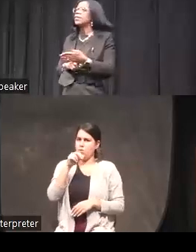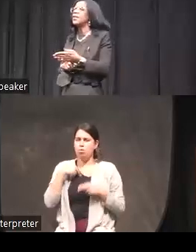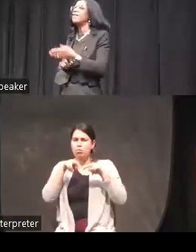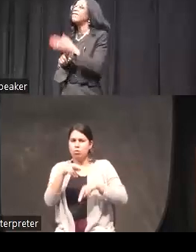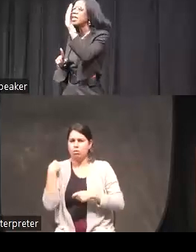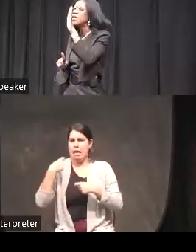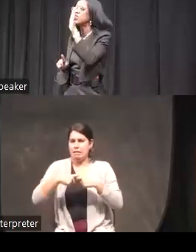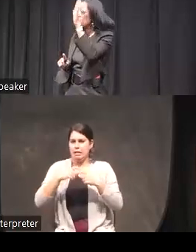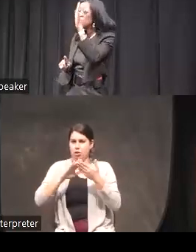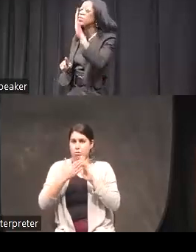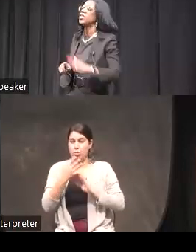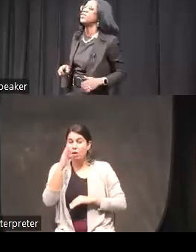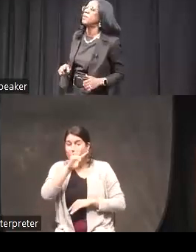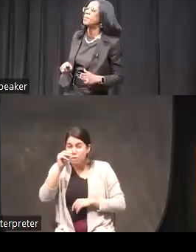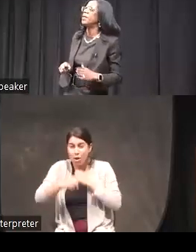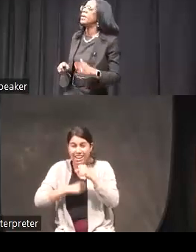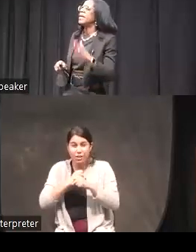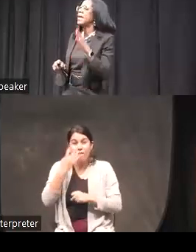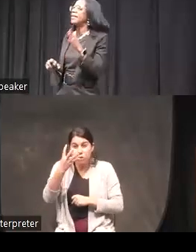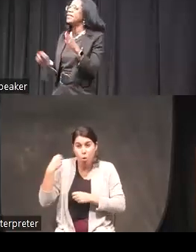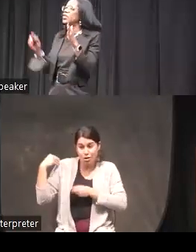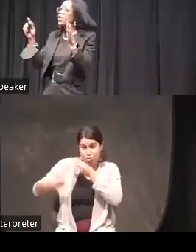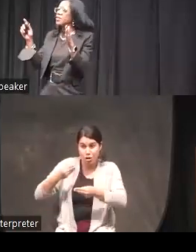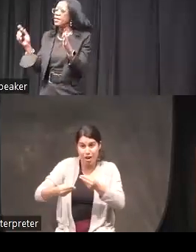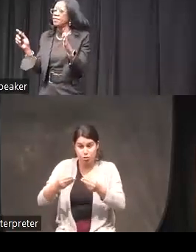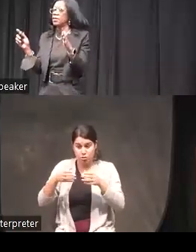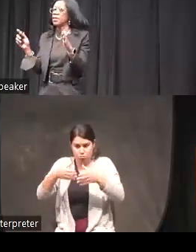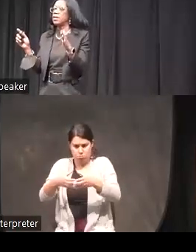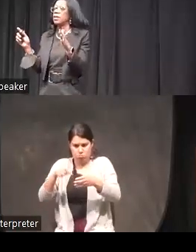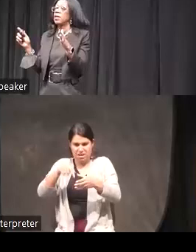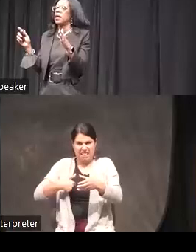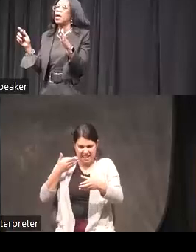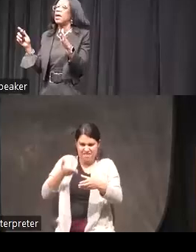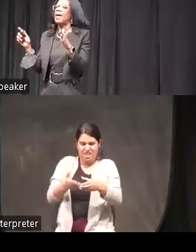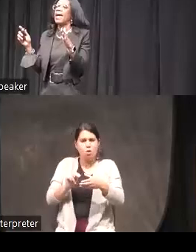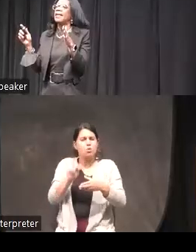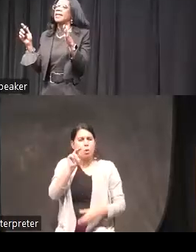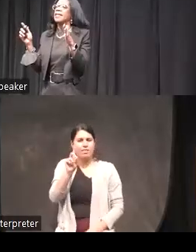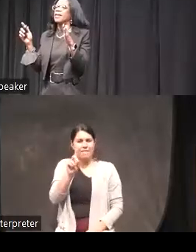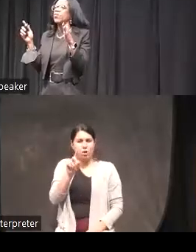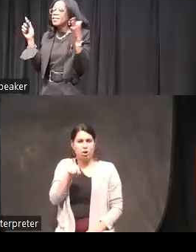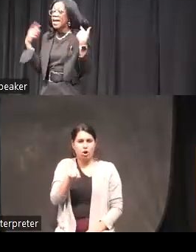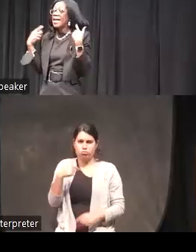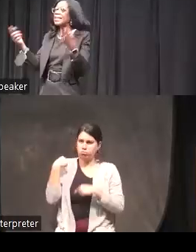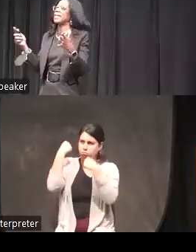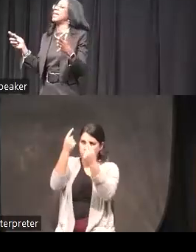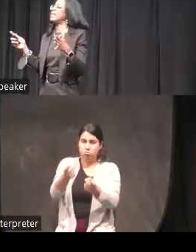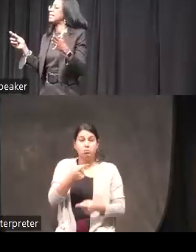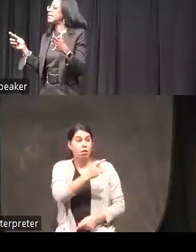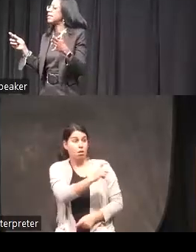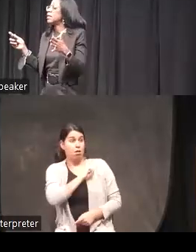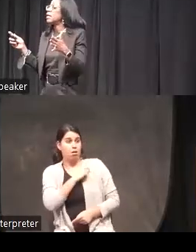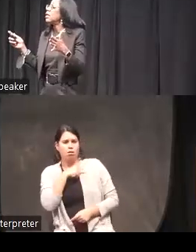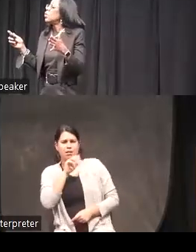Latino community of 40 years, 4 generations of people had lived in North Denver. And the reason I got the